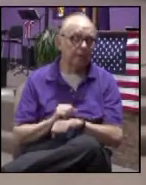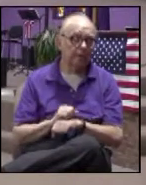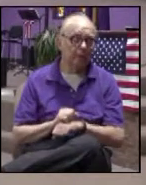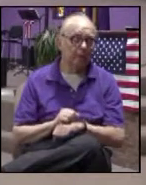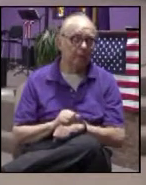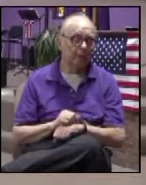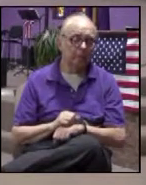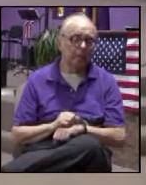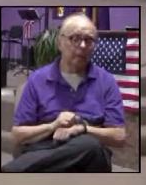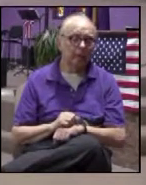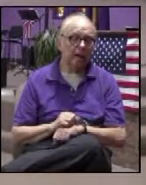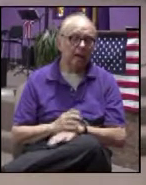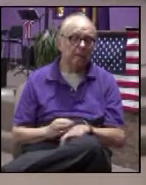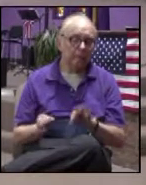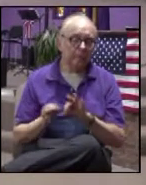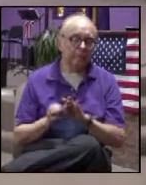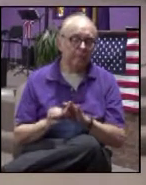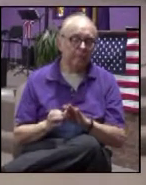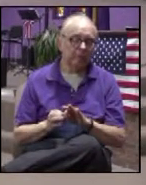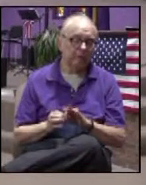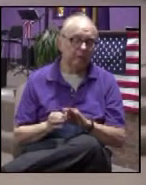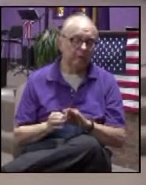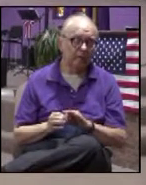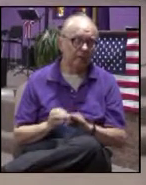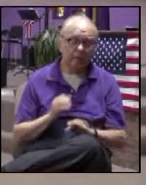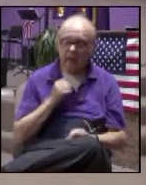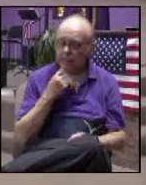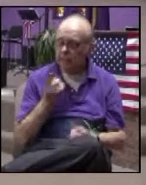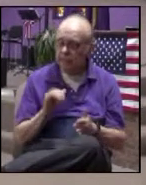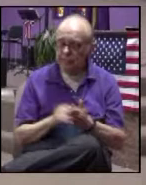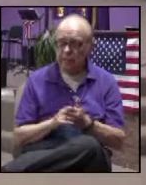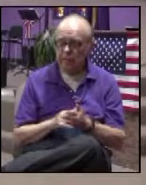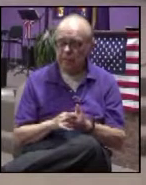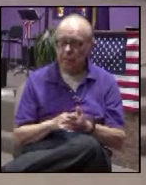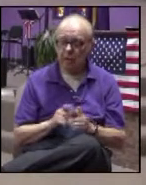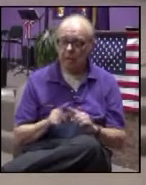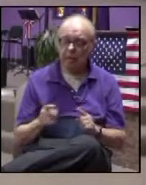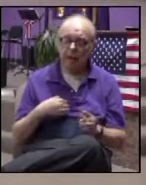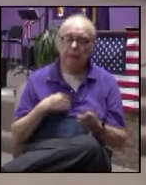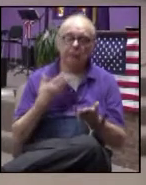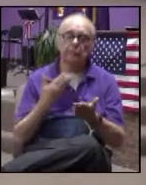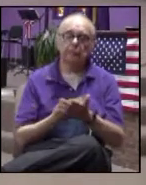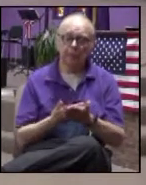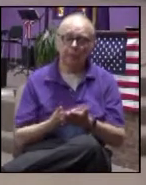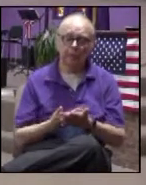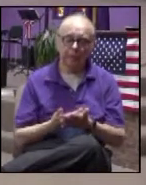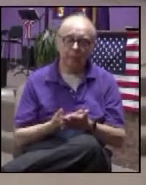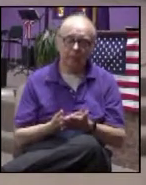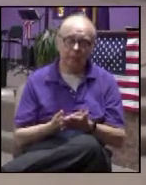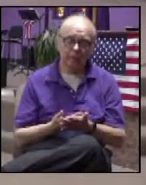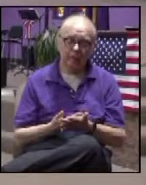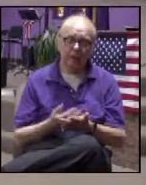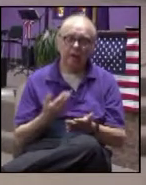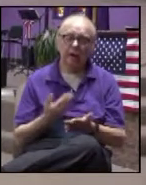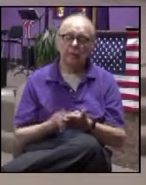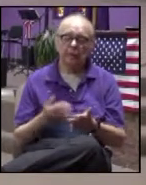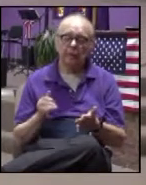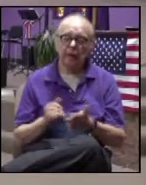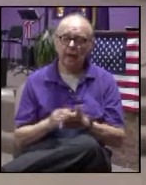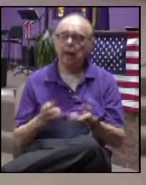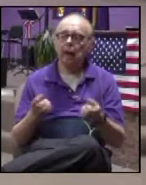Credible evidence. Not saying that you had done a miracle. It had to be verified